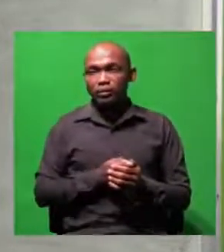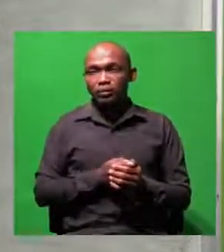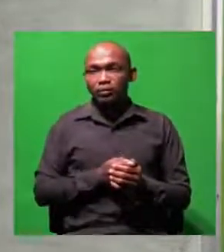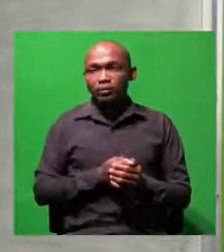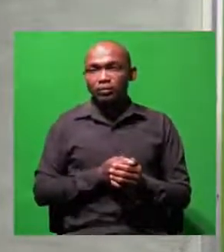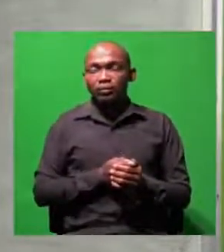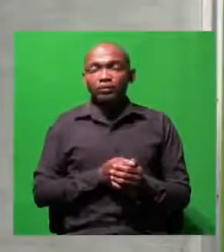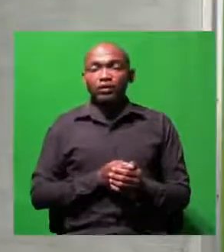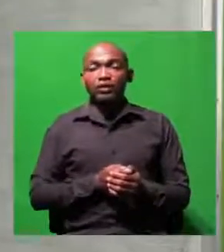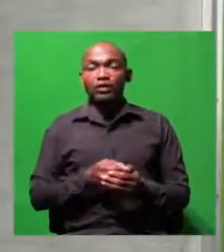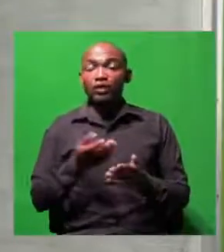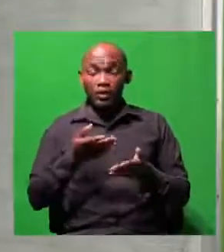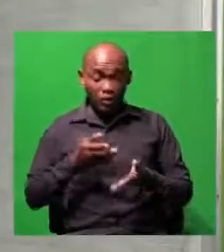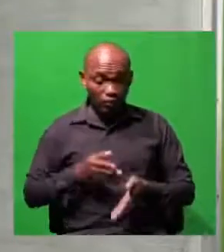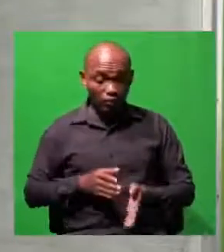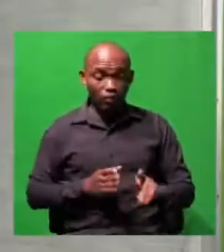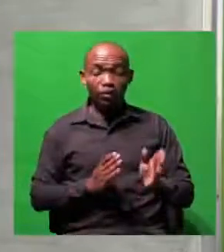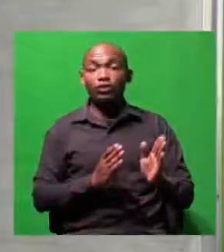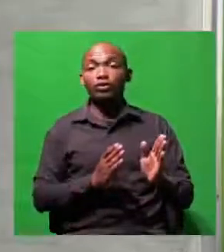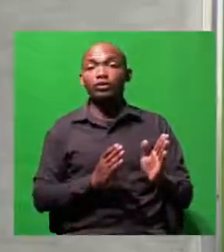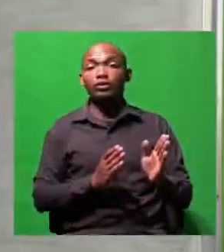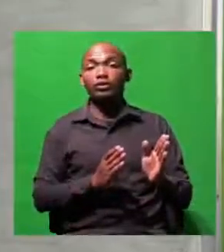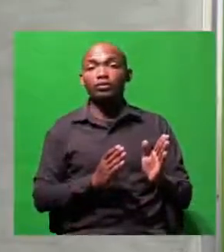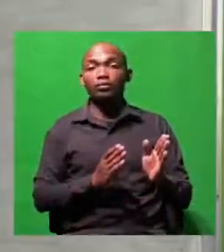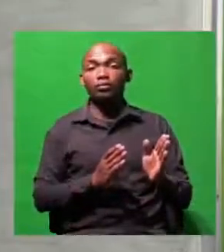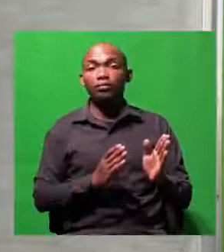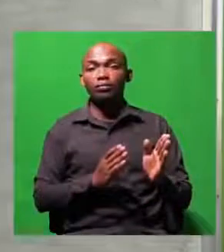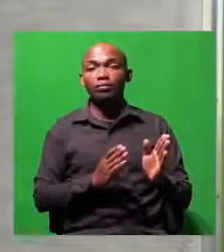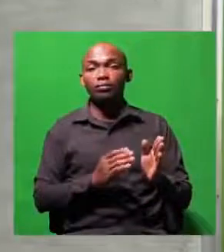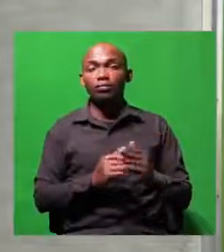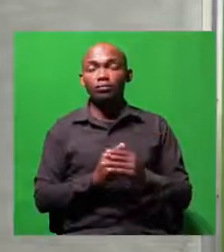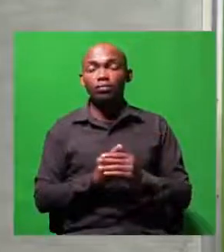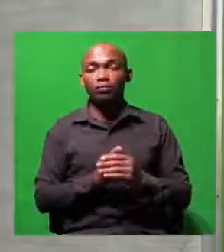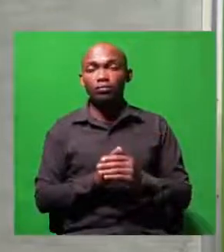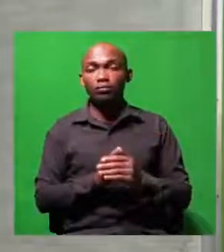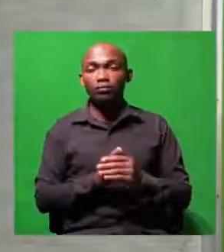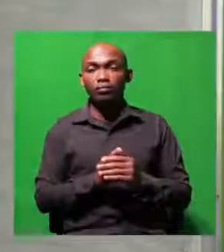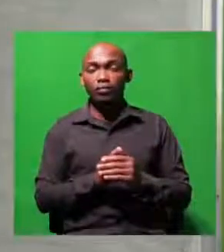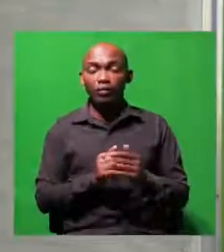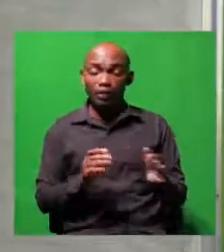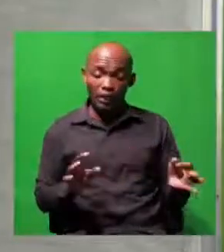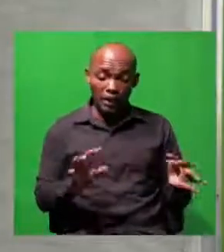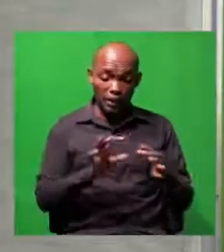consumption. So they produced,